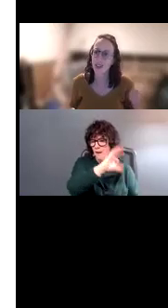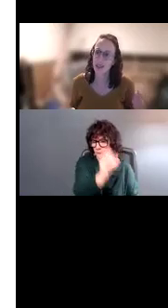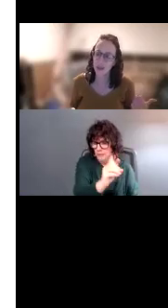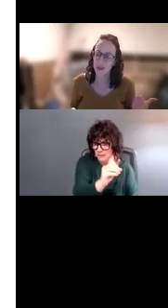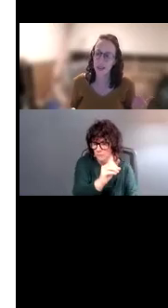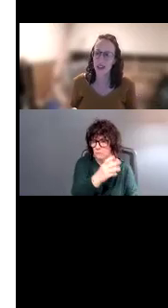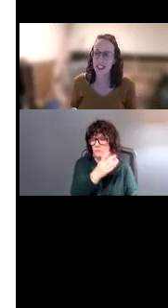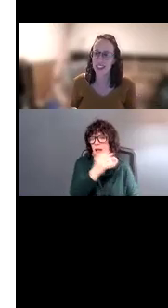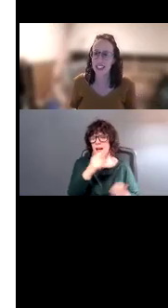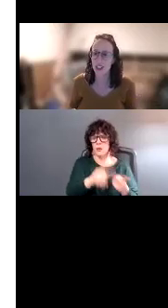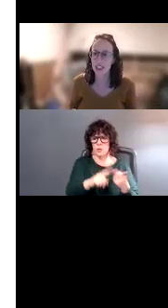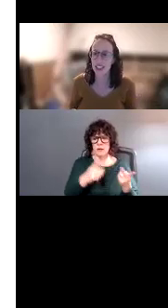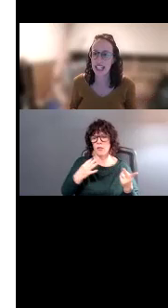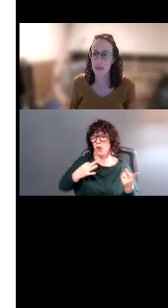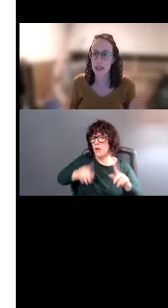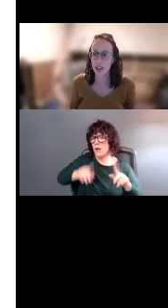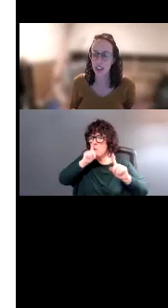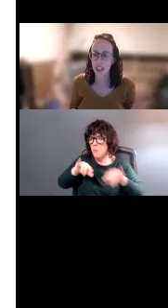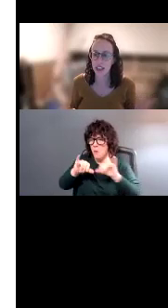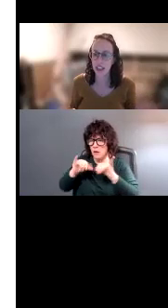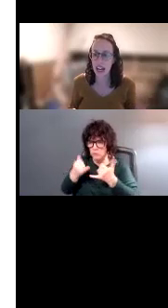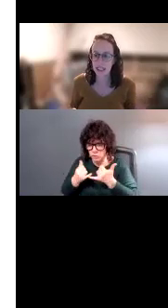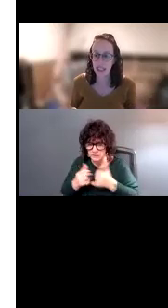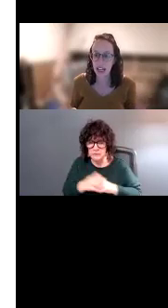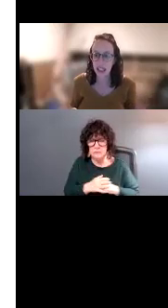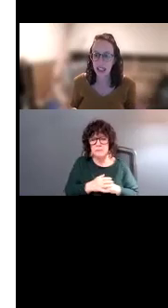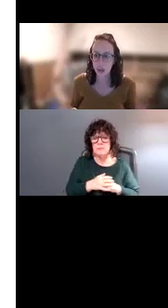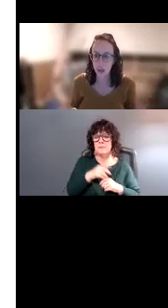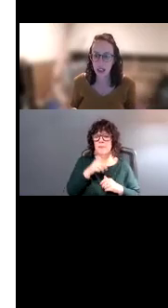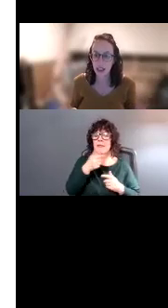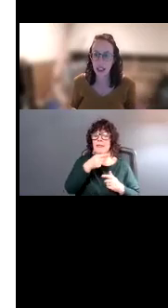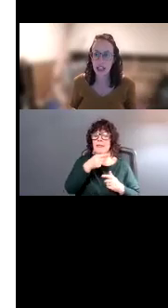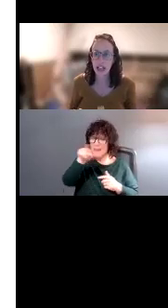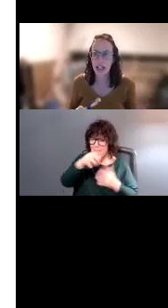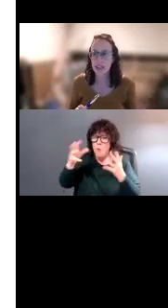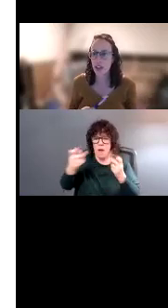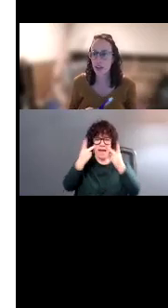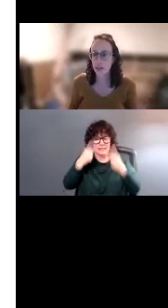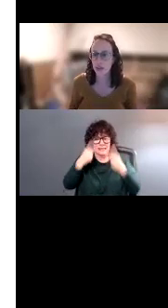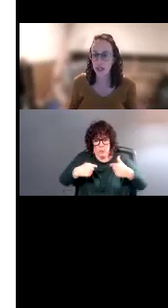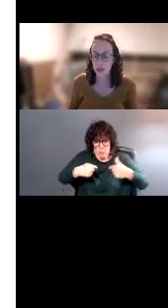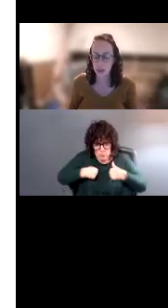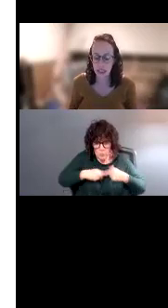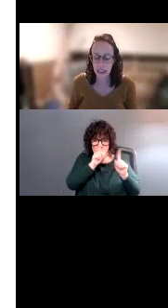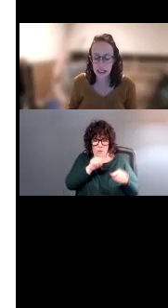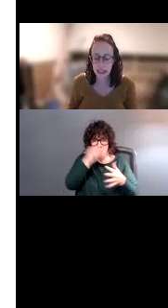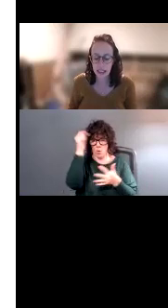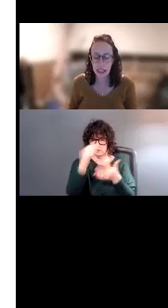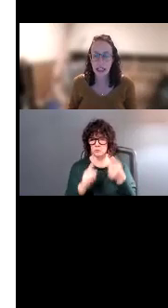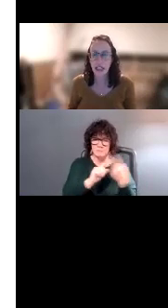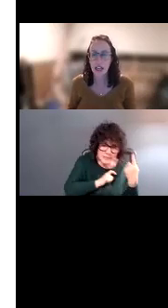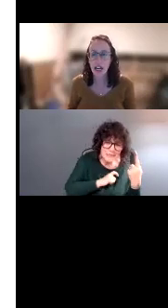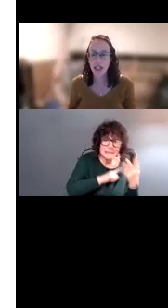it to those organizations that I mentioned on the last slide as well, and also to the